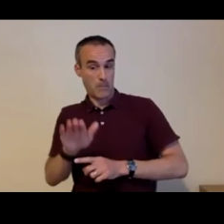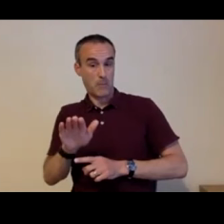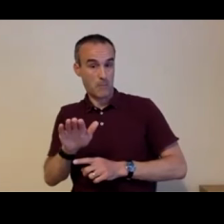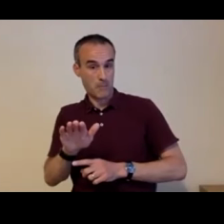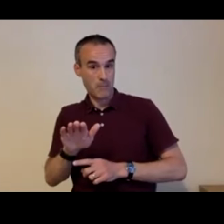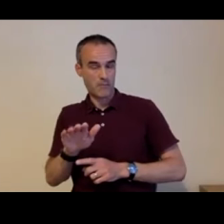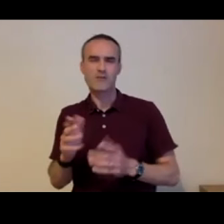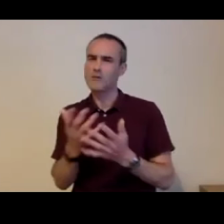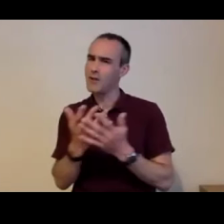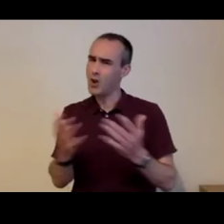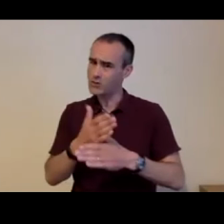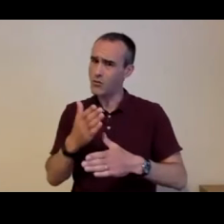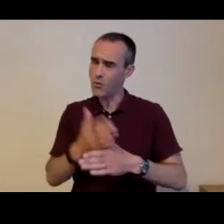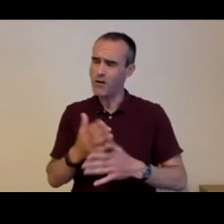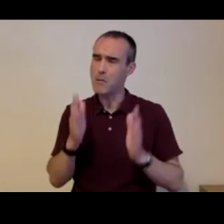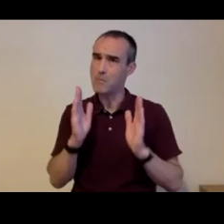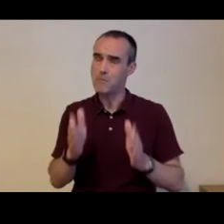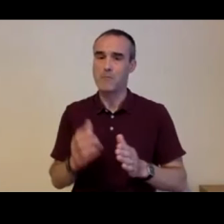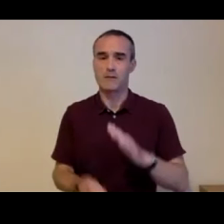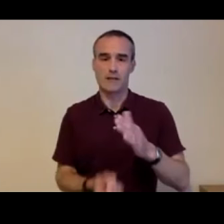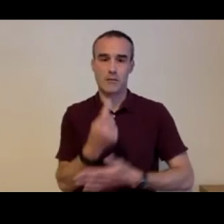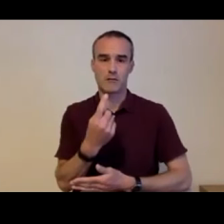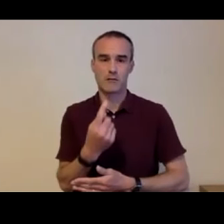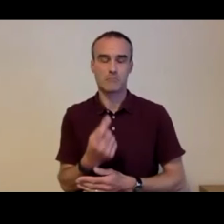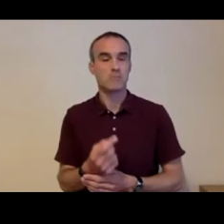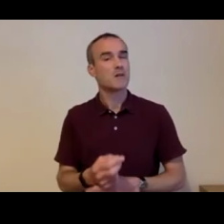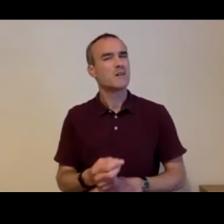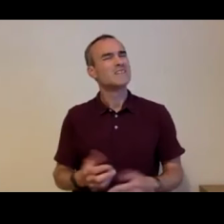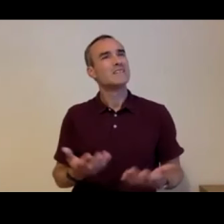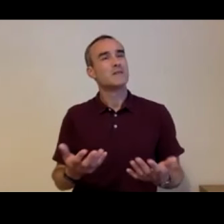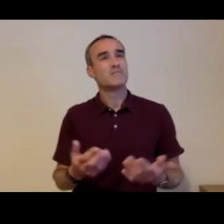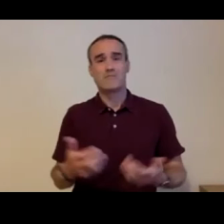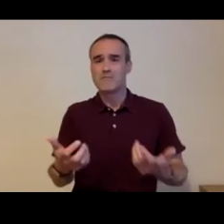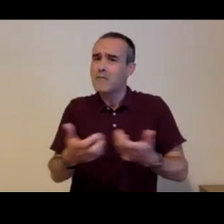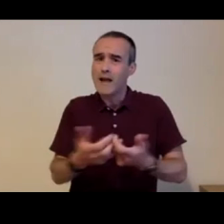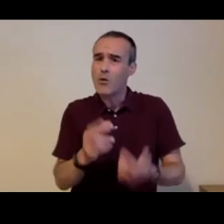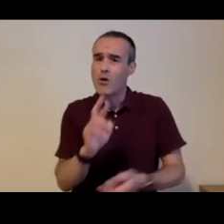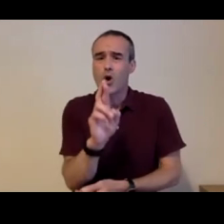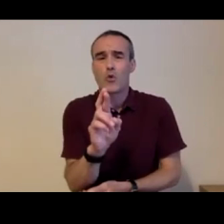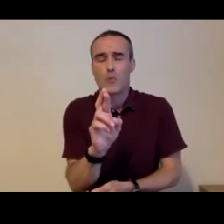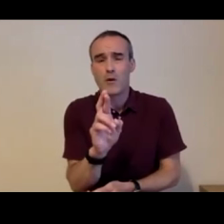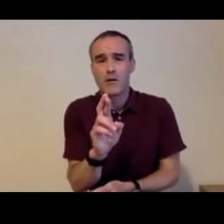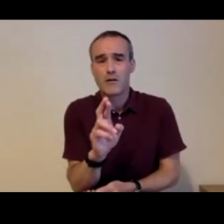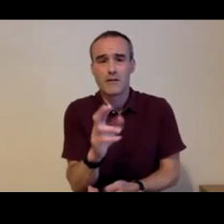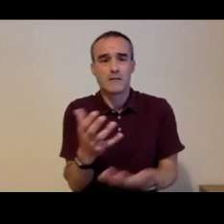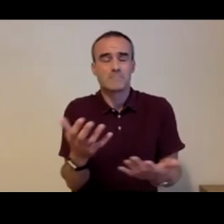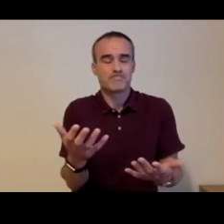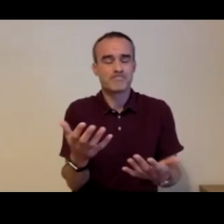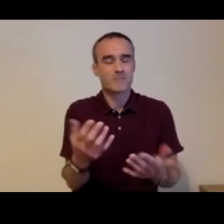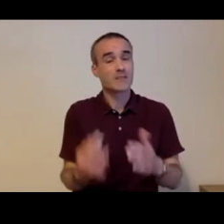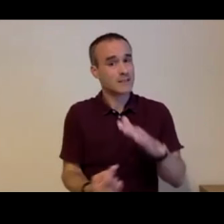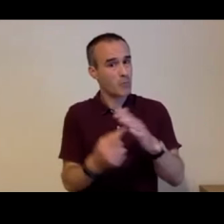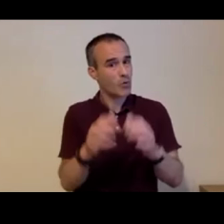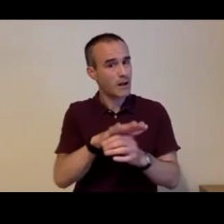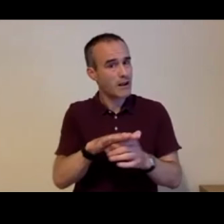done. But what hope can we discern in this important area? Well, there